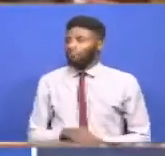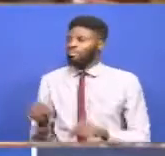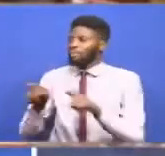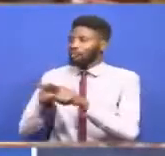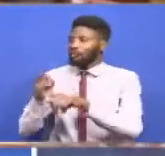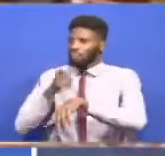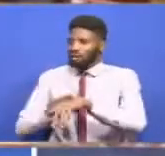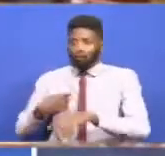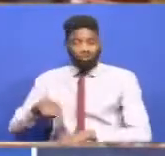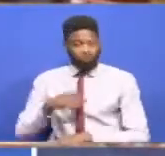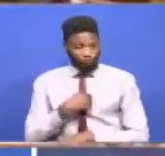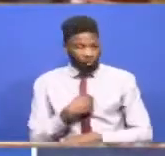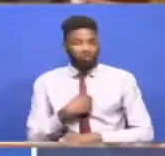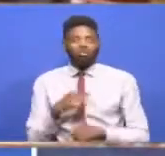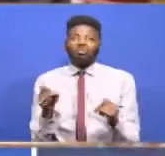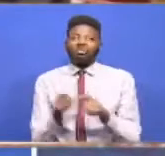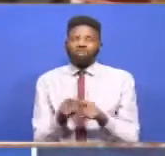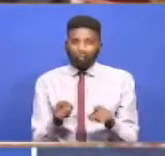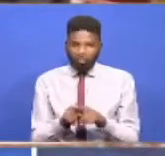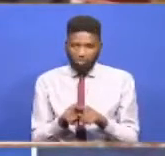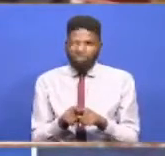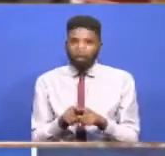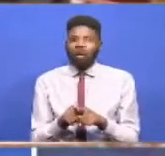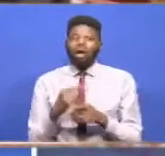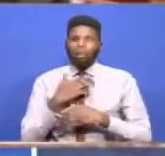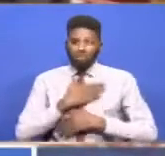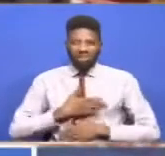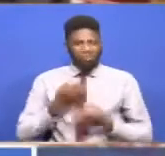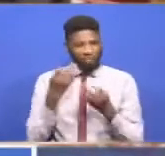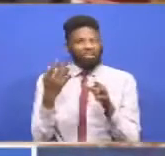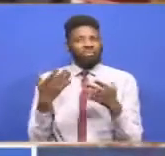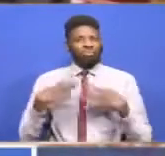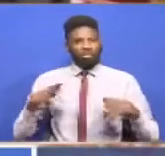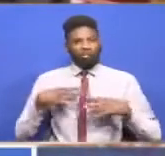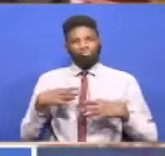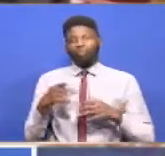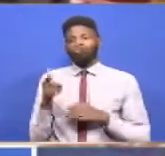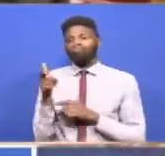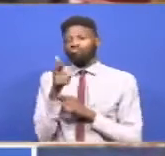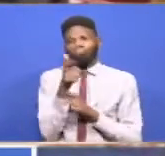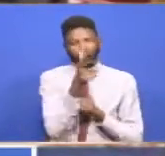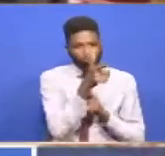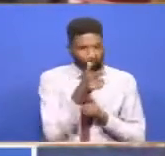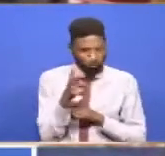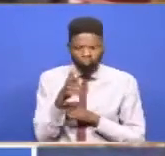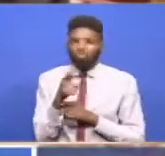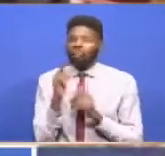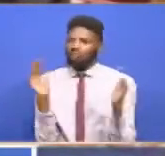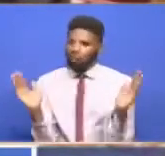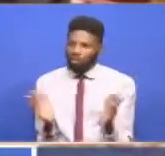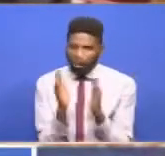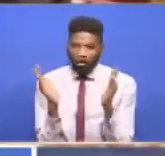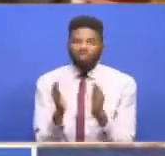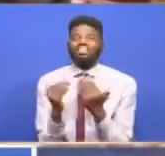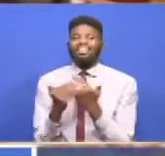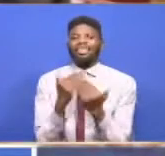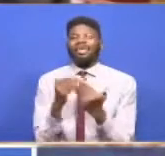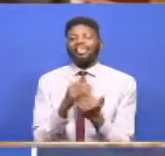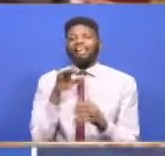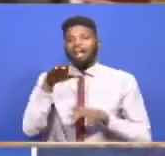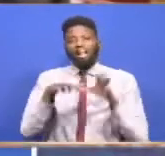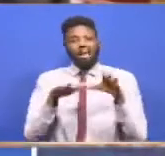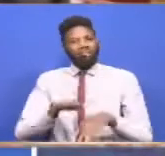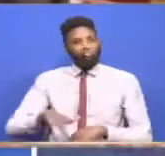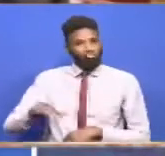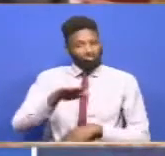have appreciated that a lot of people are doing documentaries in promoting conservation, wildlife, and also the parks. So